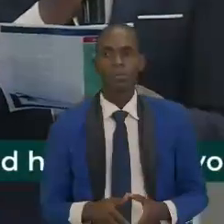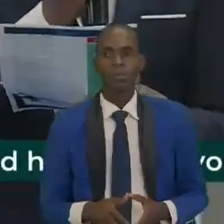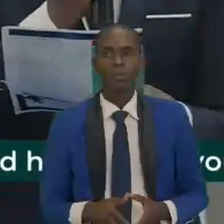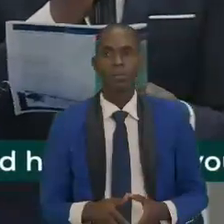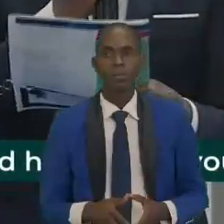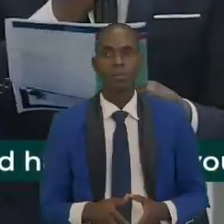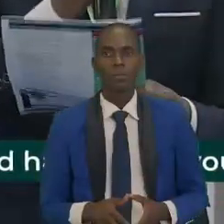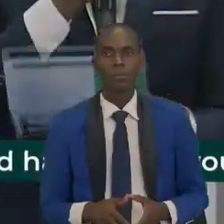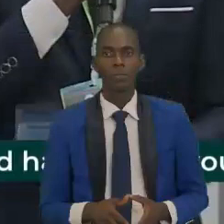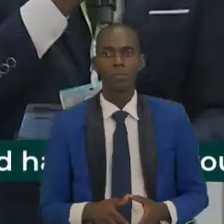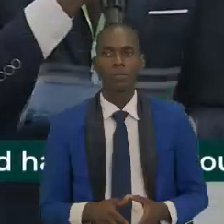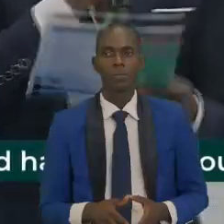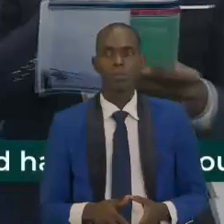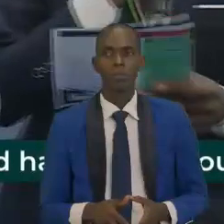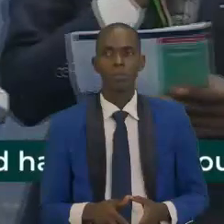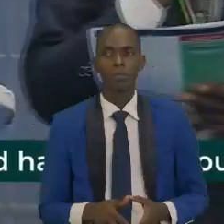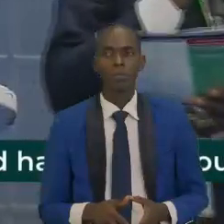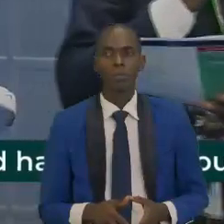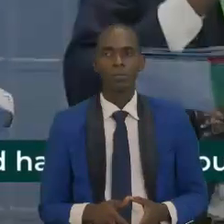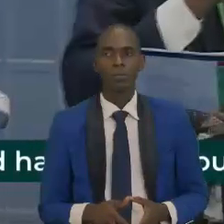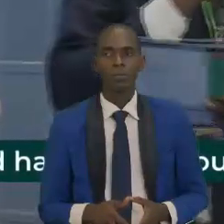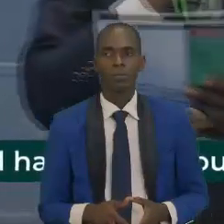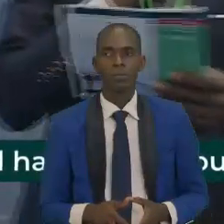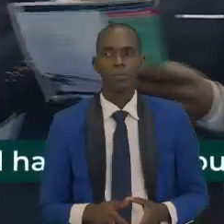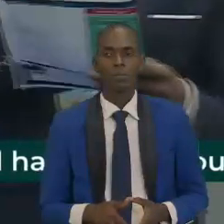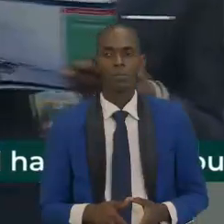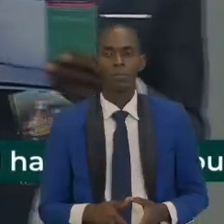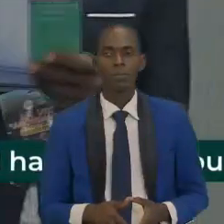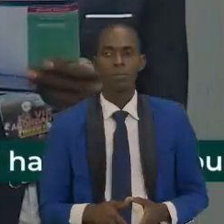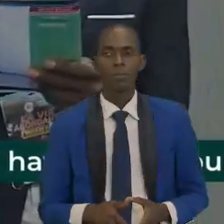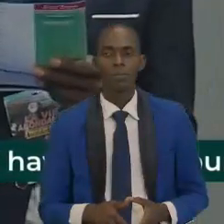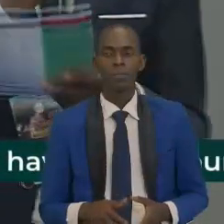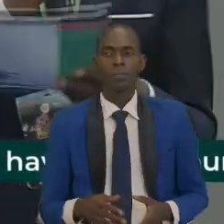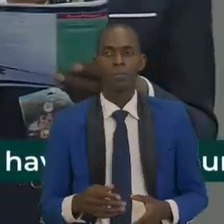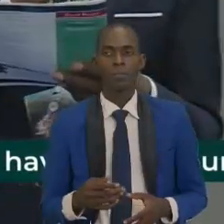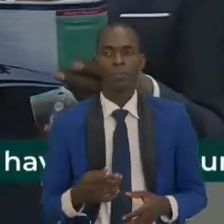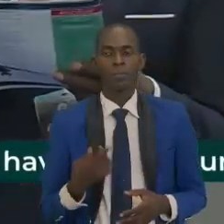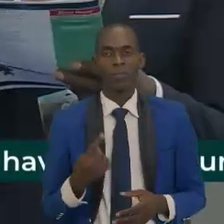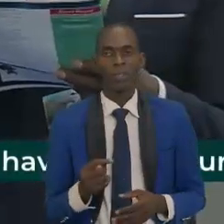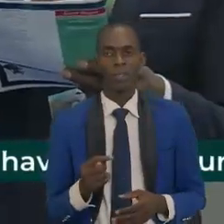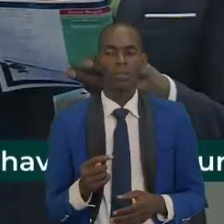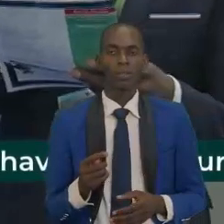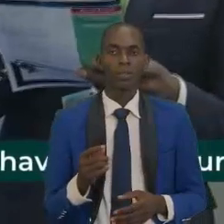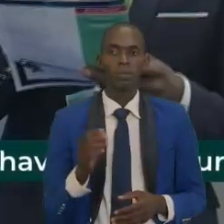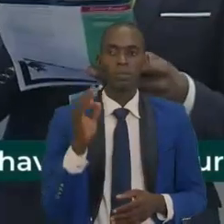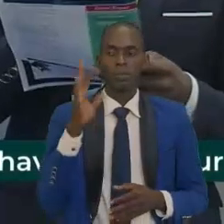fiche de conseil. Si Regional vous... Pastor, to assist the counseling.